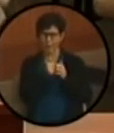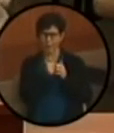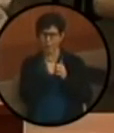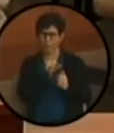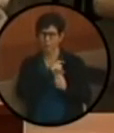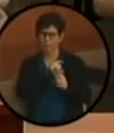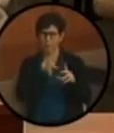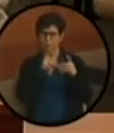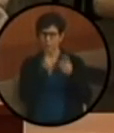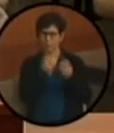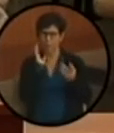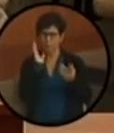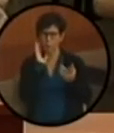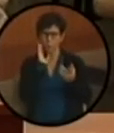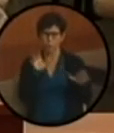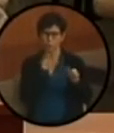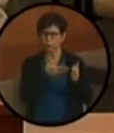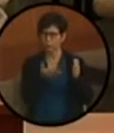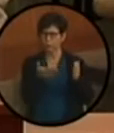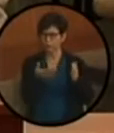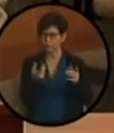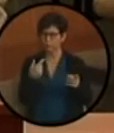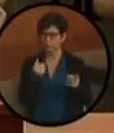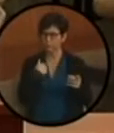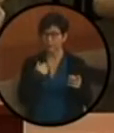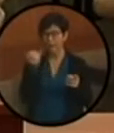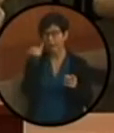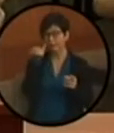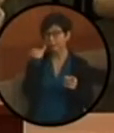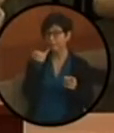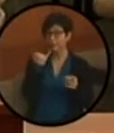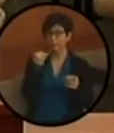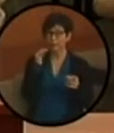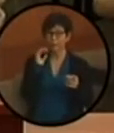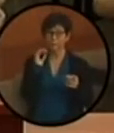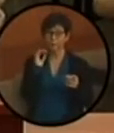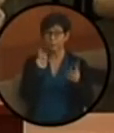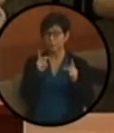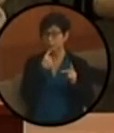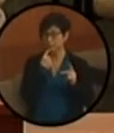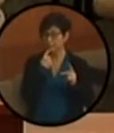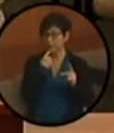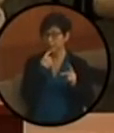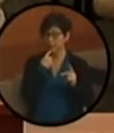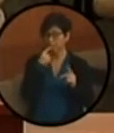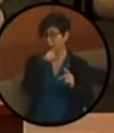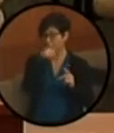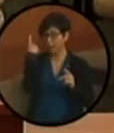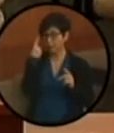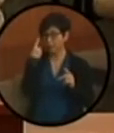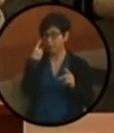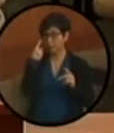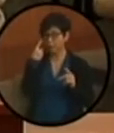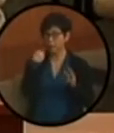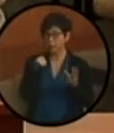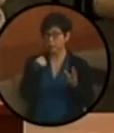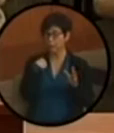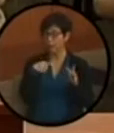You know, they say that the African Americans as a whole, that the statistics show that we're 90%